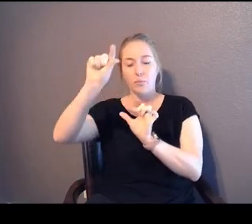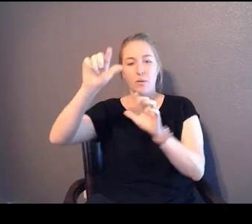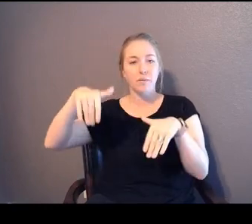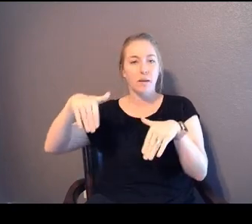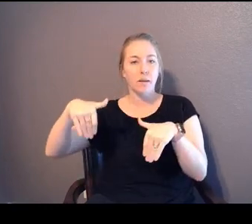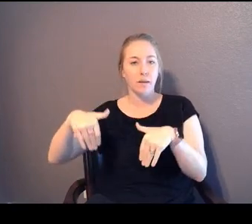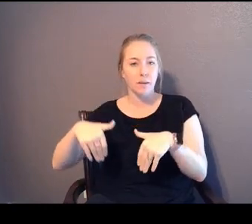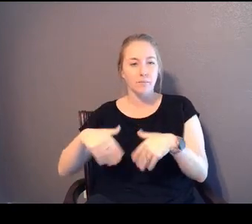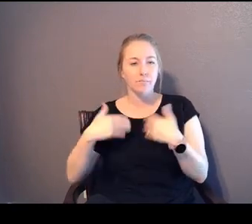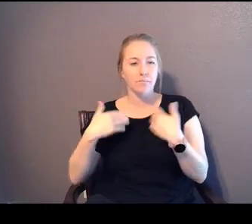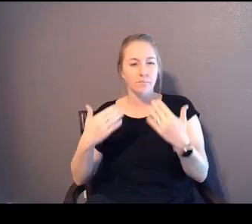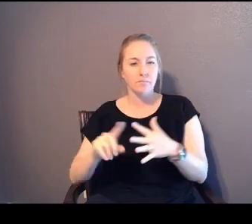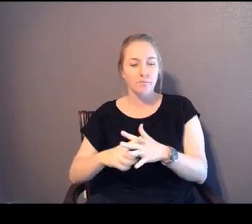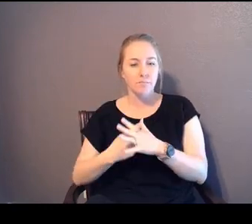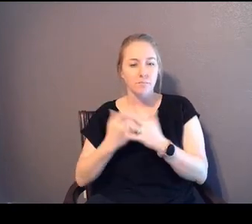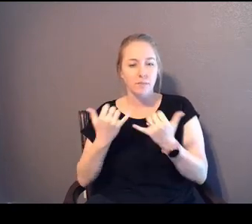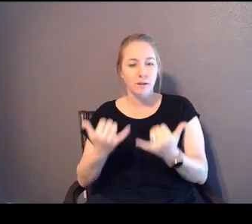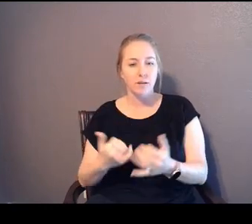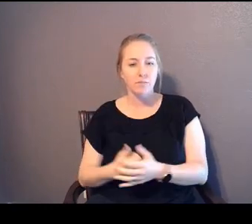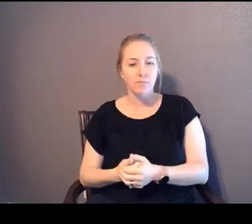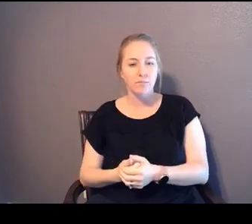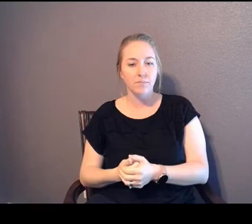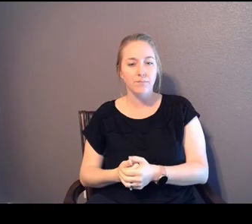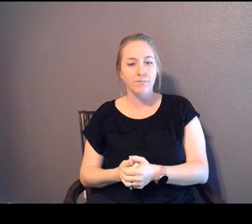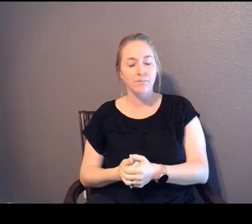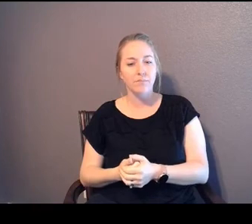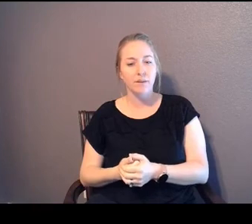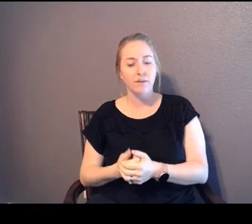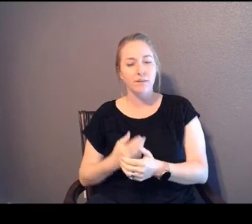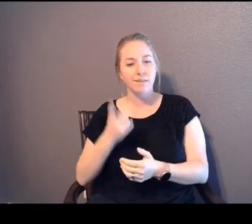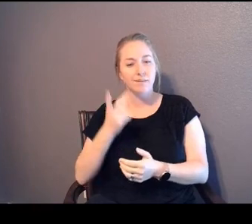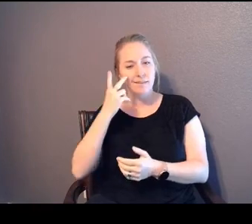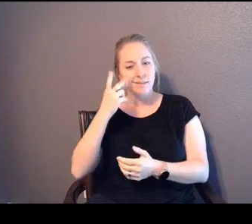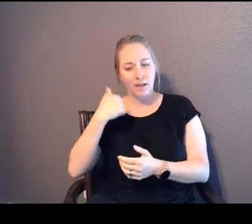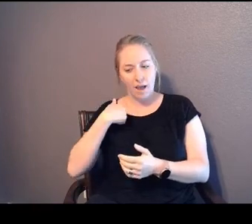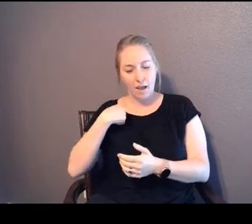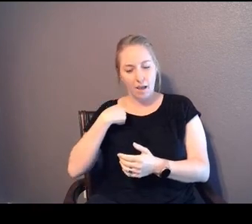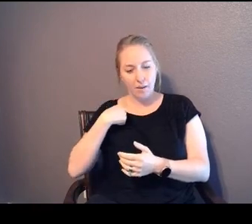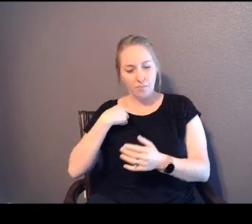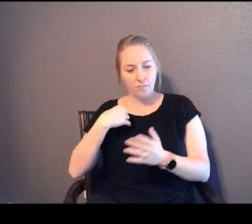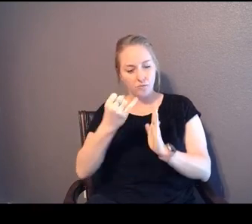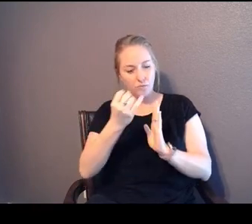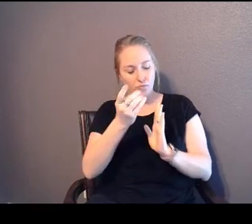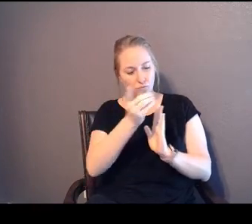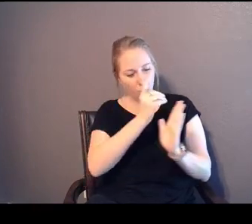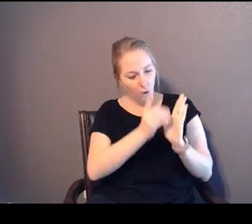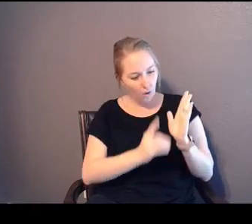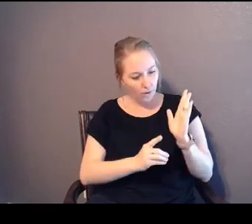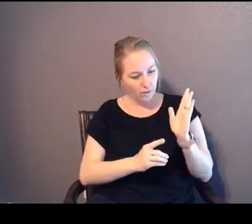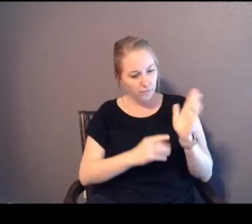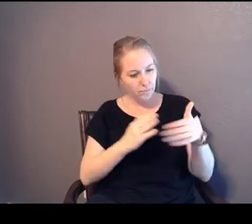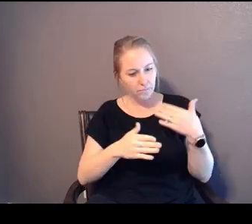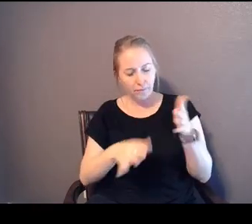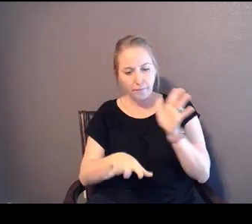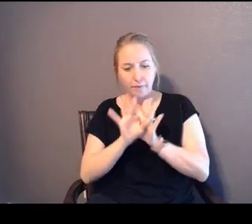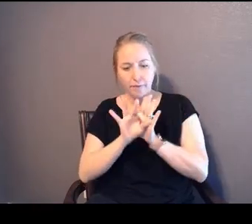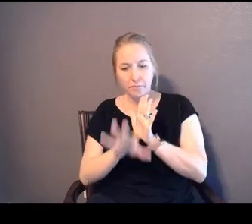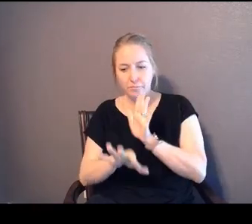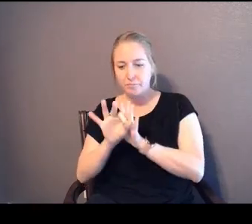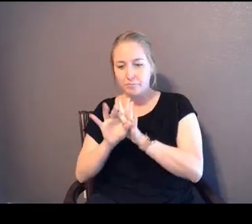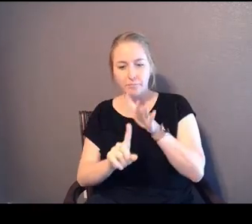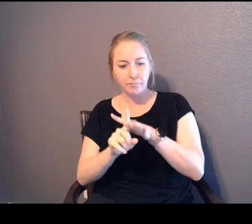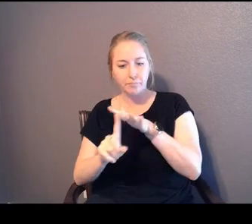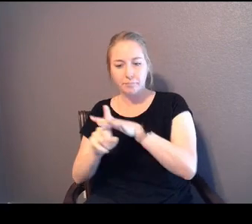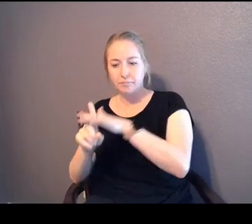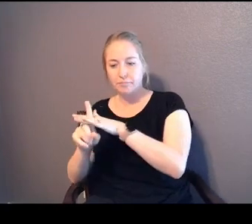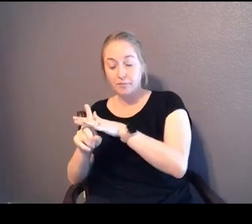So all these sort of discoveries that I'm making along the way, they're not even mistakes. It's not bad that I didn't draw that stem yet.